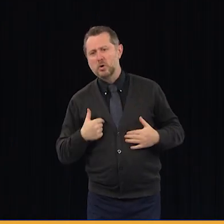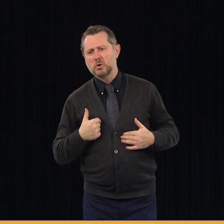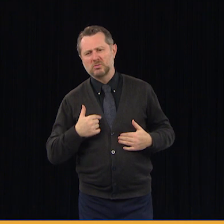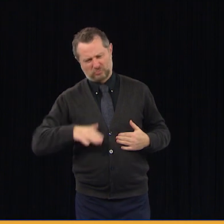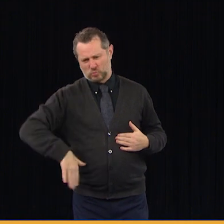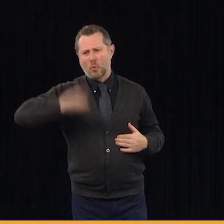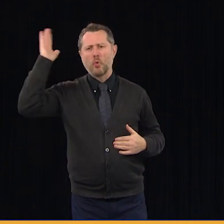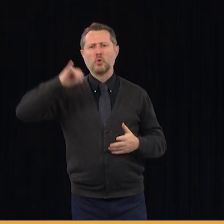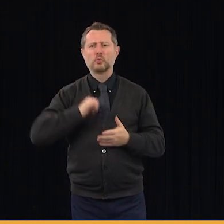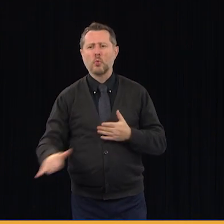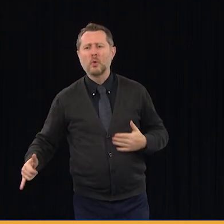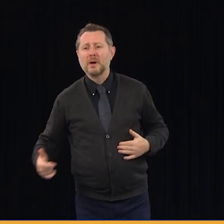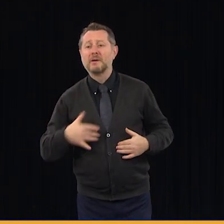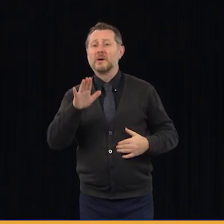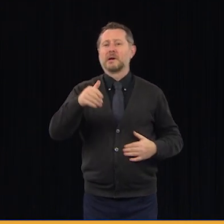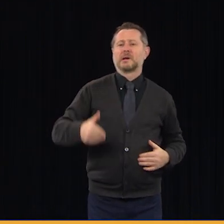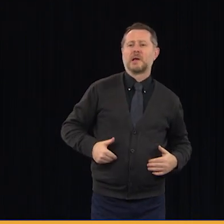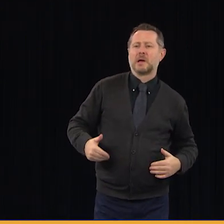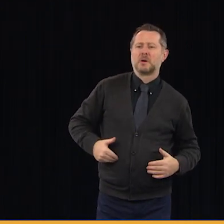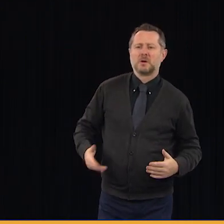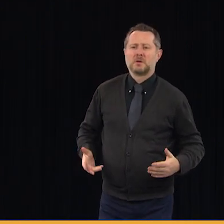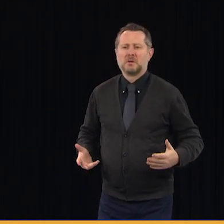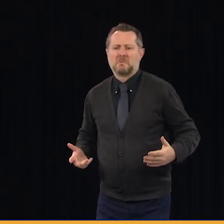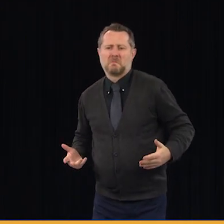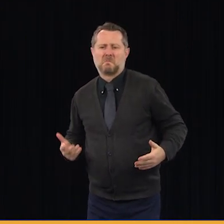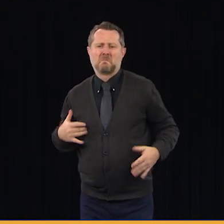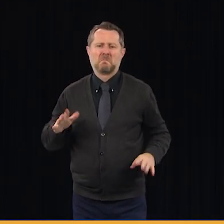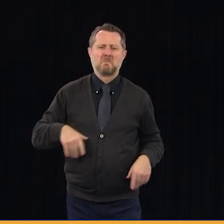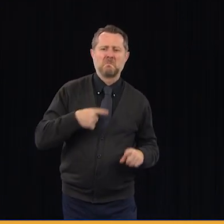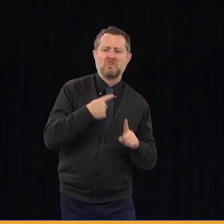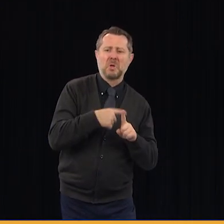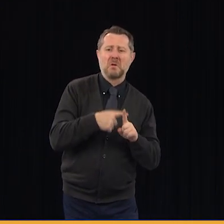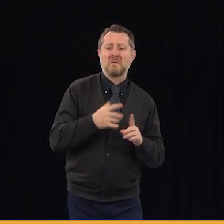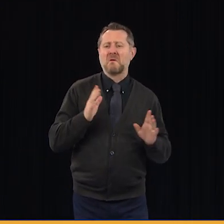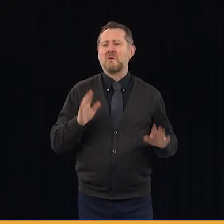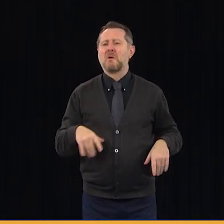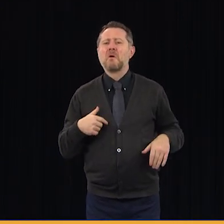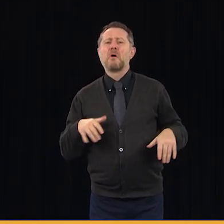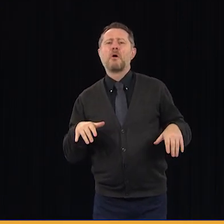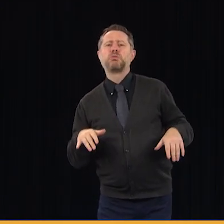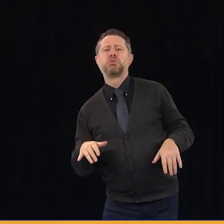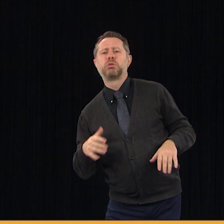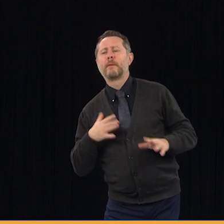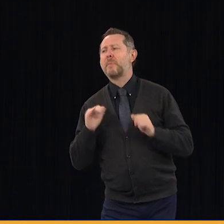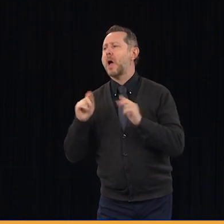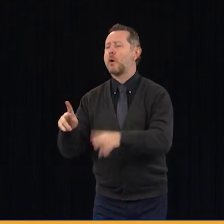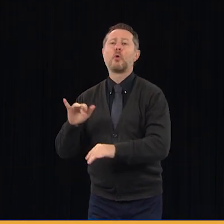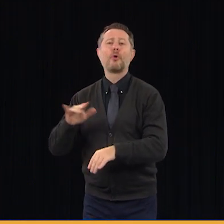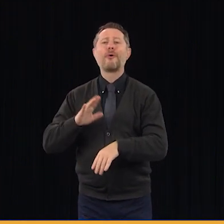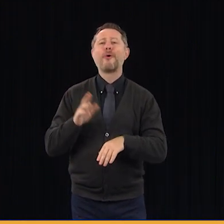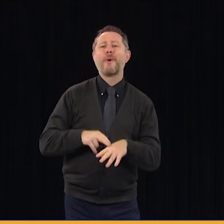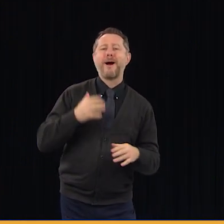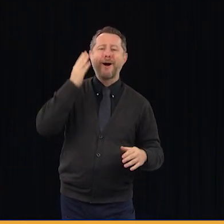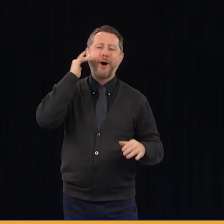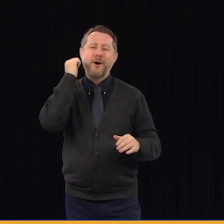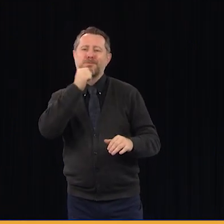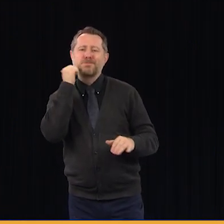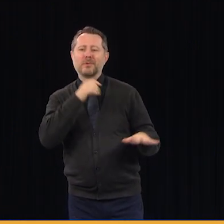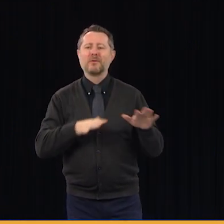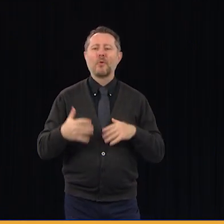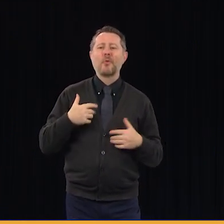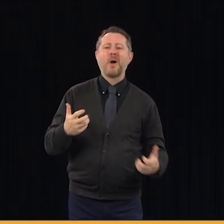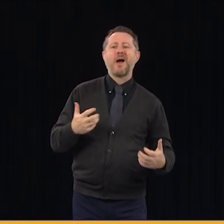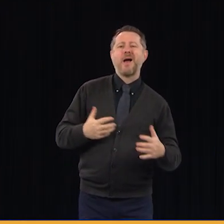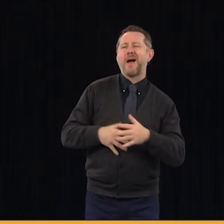The instinct is, well, this is good news, now I can relax, because by the way, I've been dying to relax and get out of the house